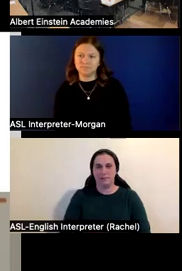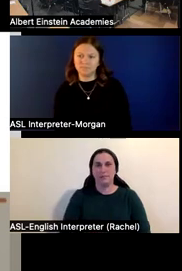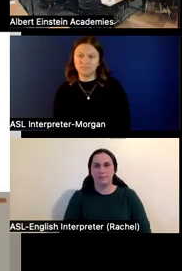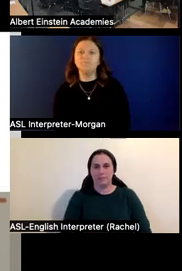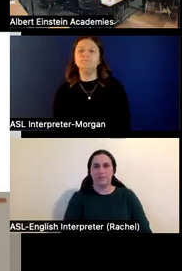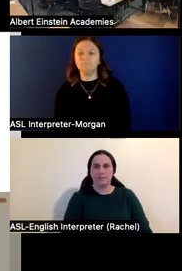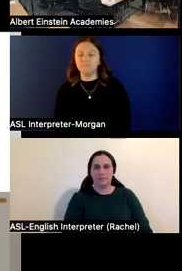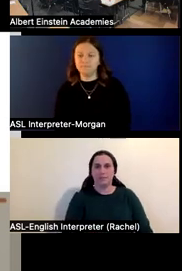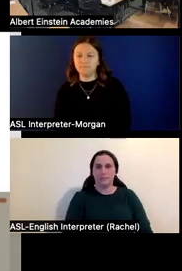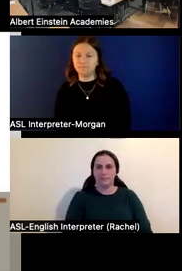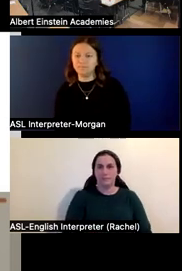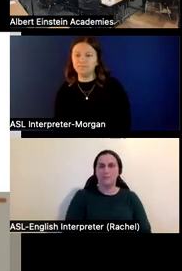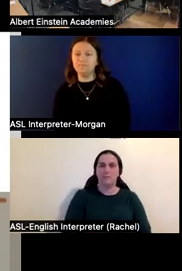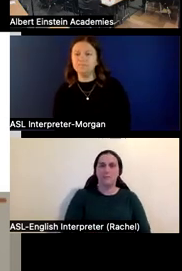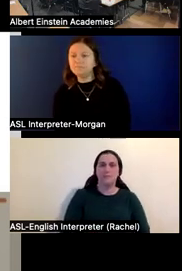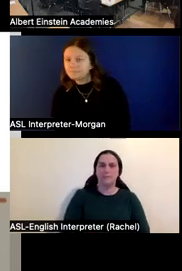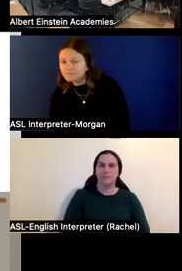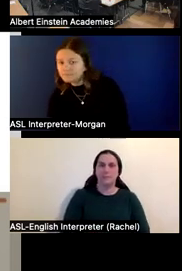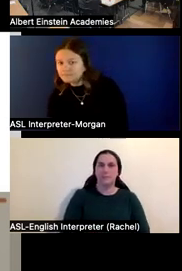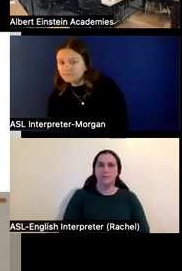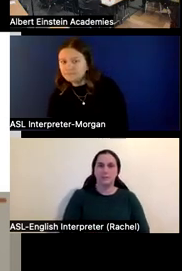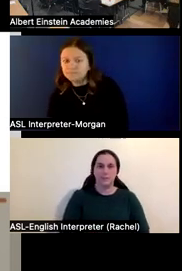Lila, well, we know that lila. Yeah.